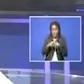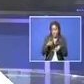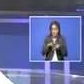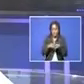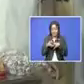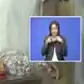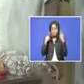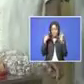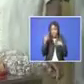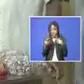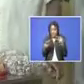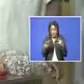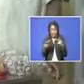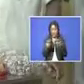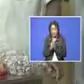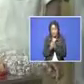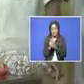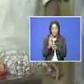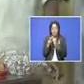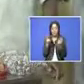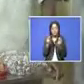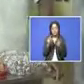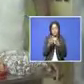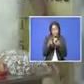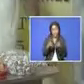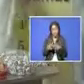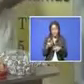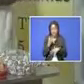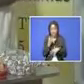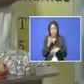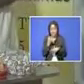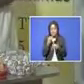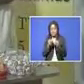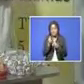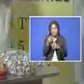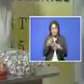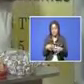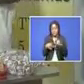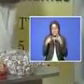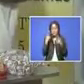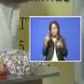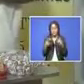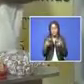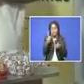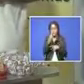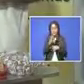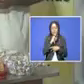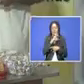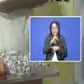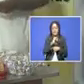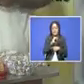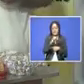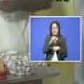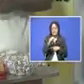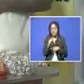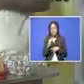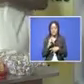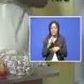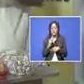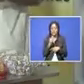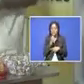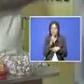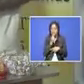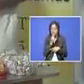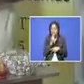things out? Well, we do various flavors. The most popular one is mint with Bahamians. We have strawberry, pineapple, grape, and all